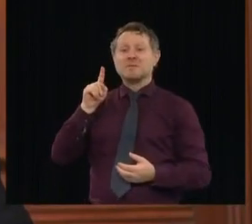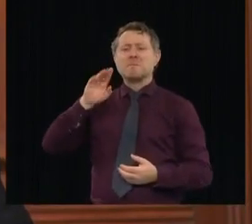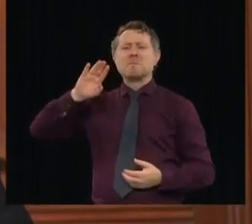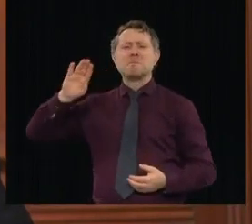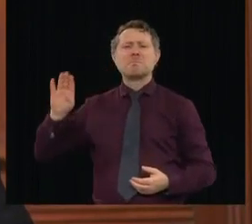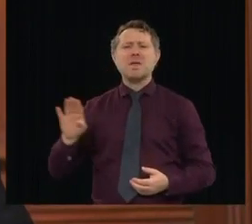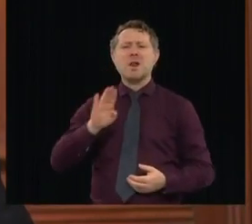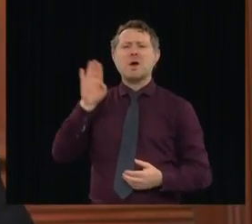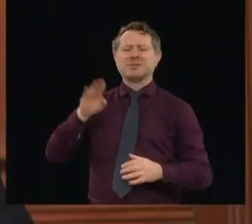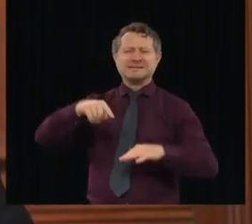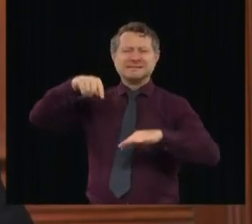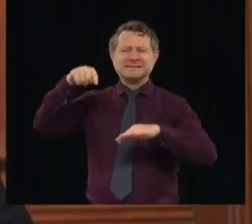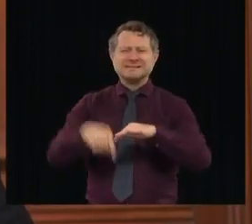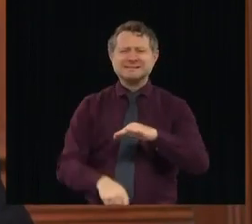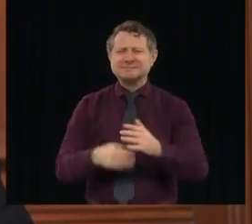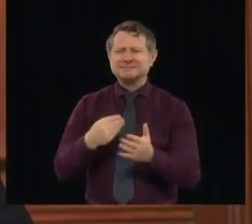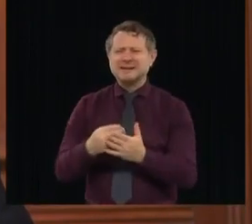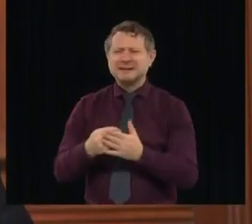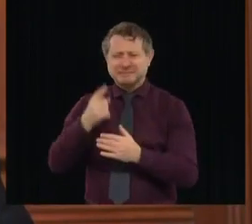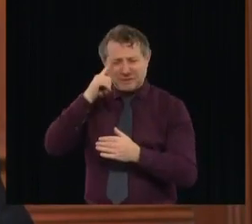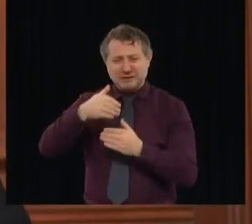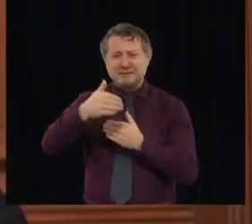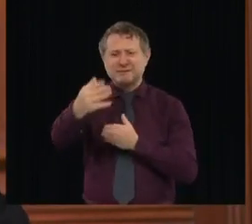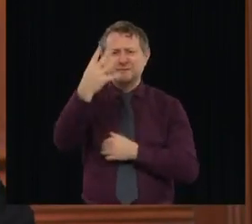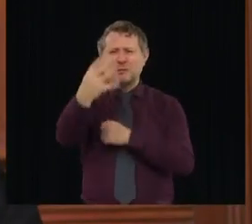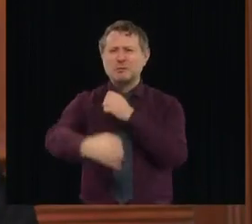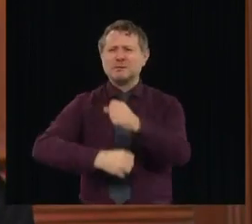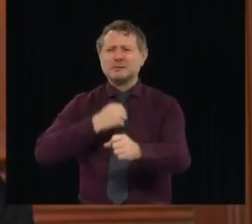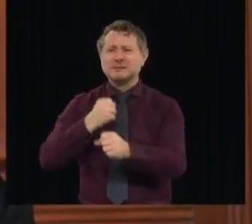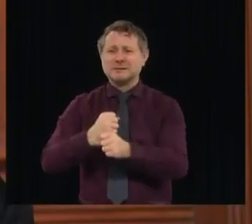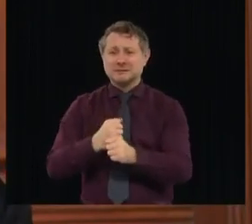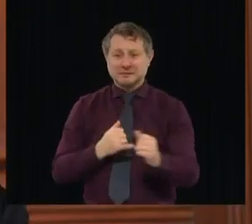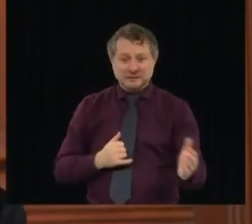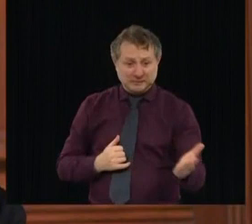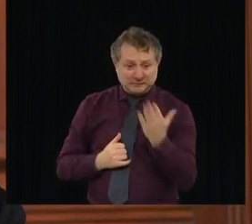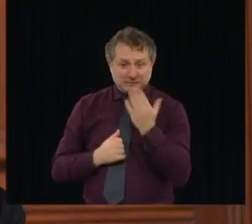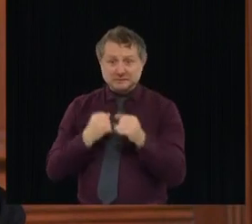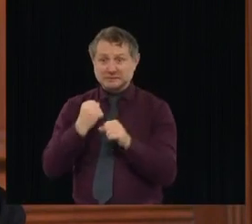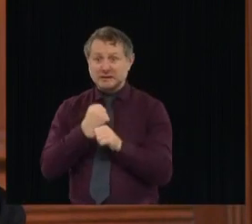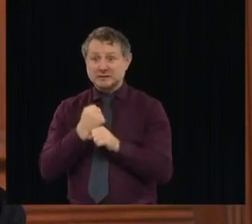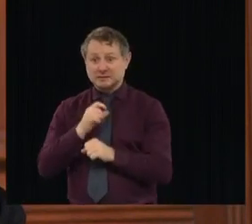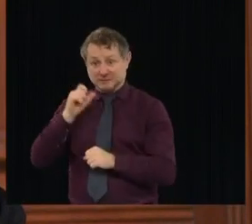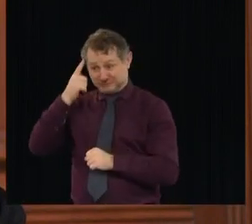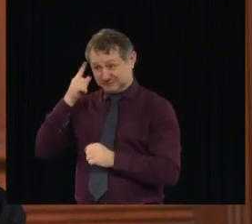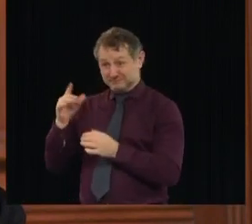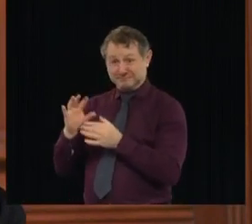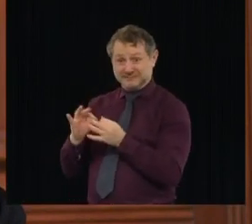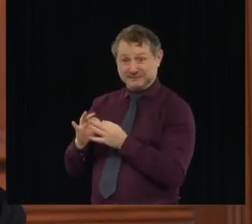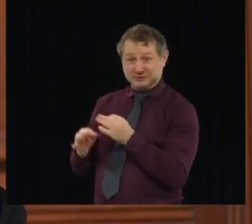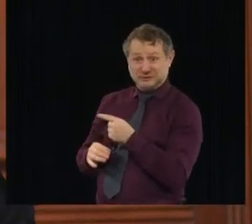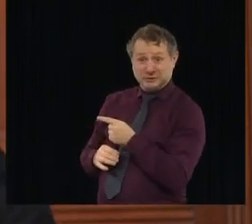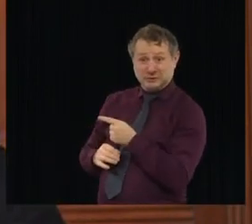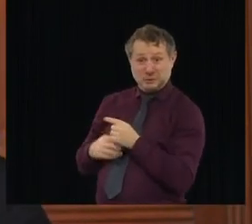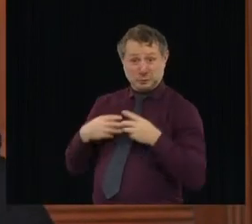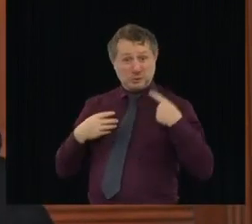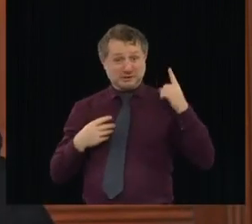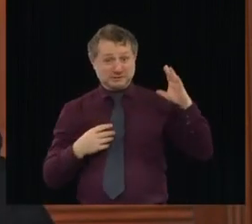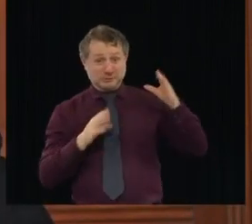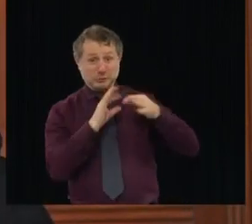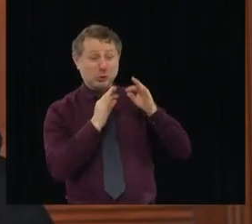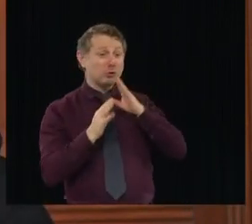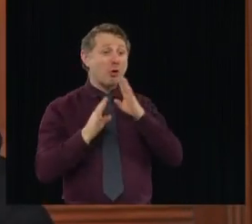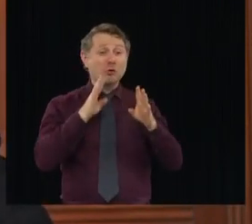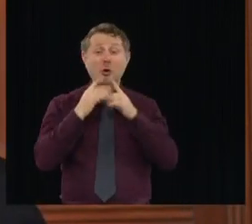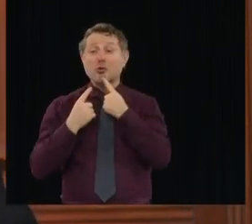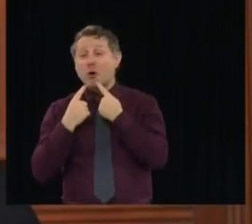Now that we have those cash numbers, we'll look at it. As the governor mentioned, Washington has been talking about a federal bill that provides